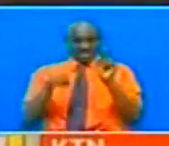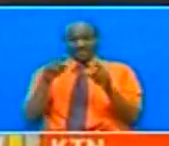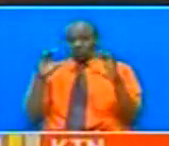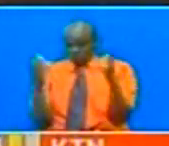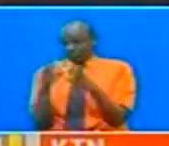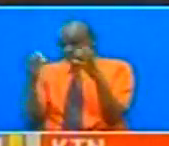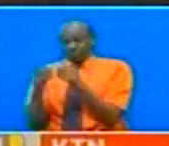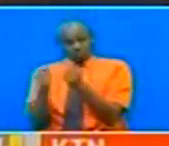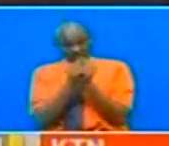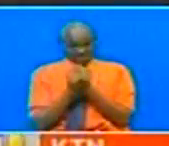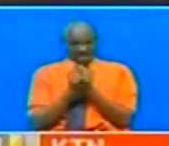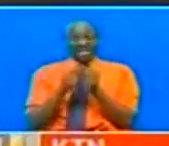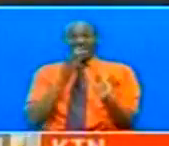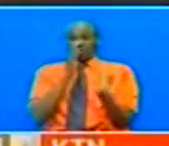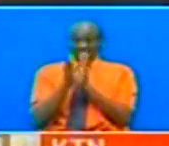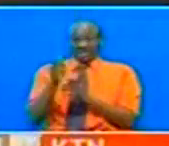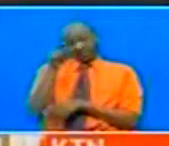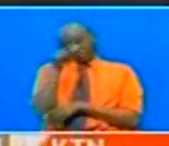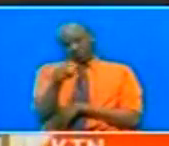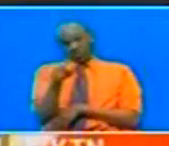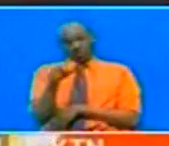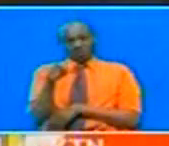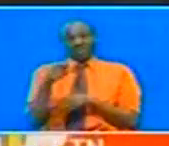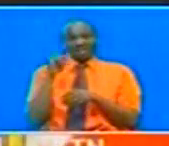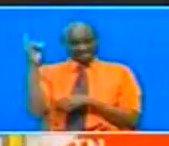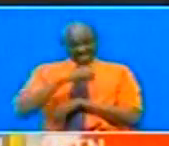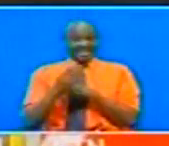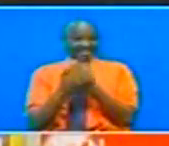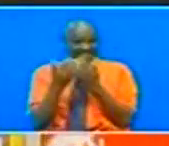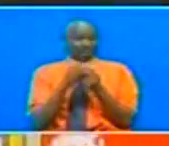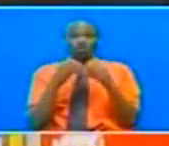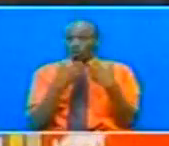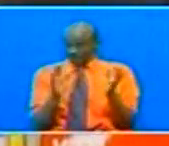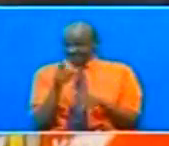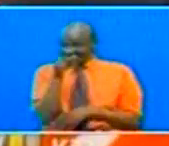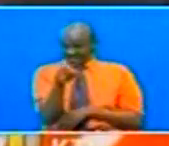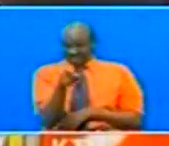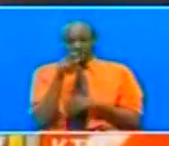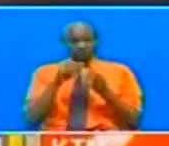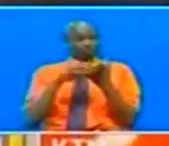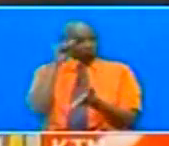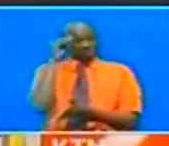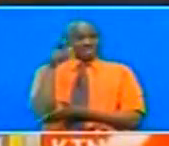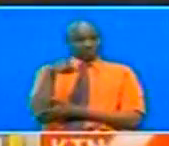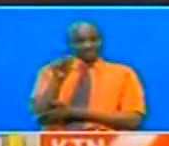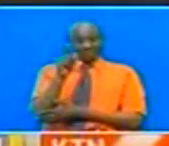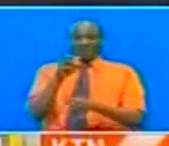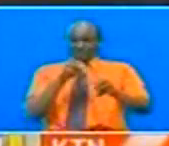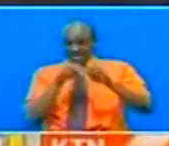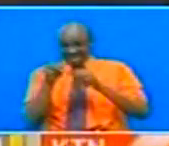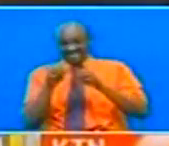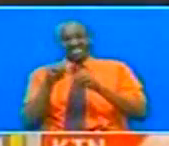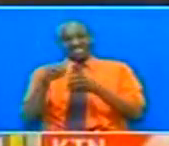groups came together and organized for the daycare to be opened up so that students can, you know, manage